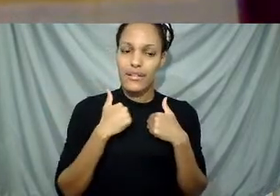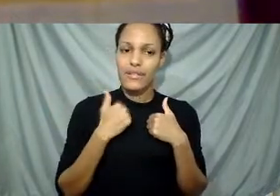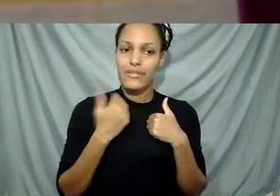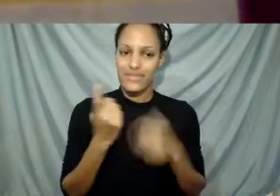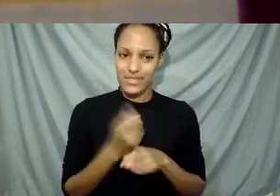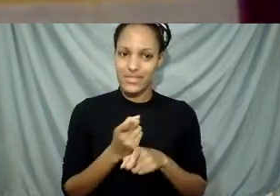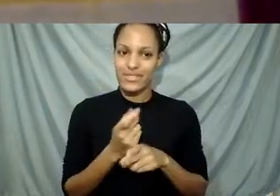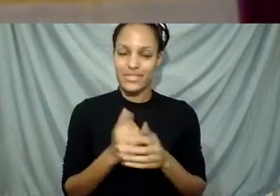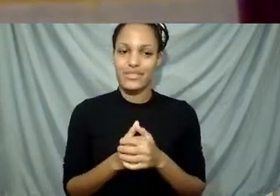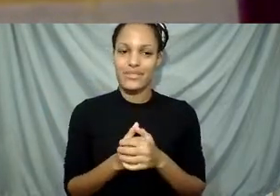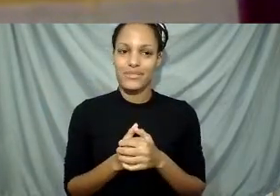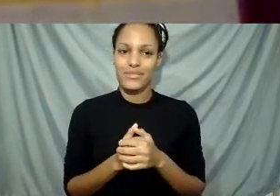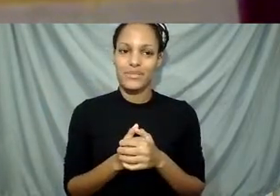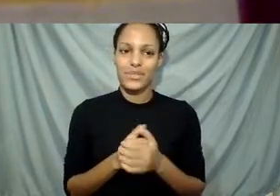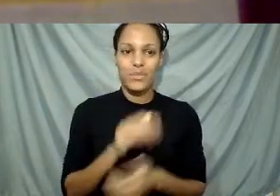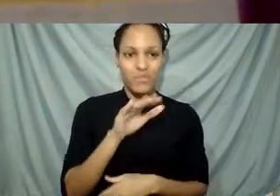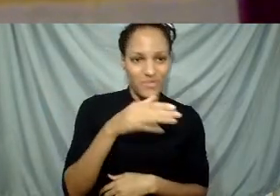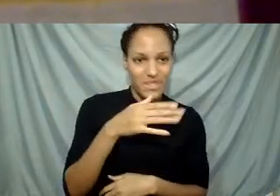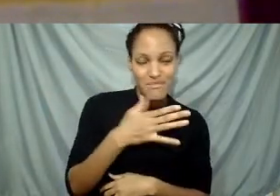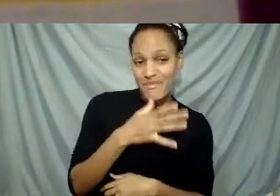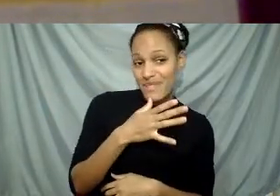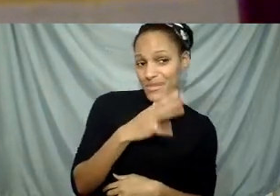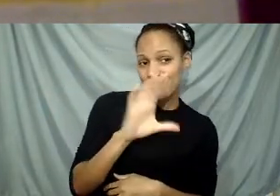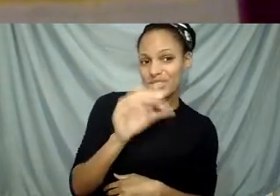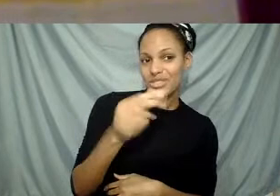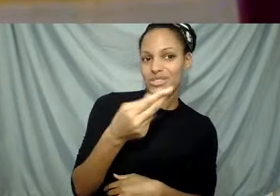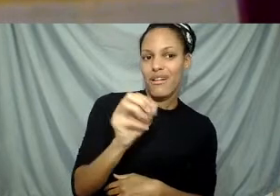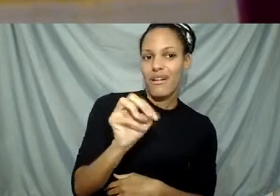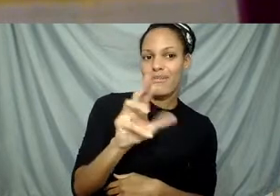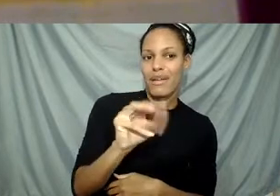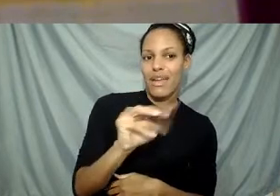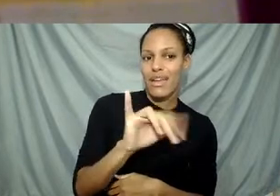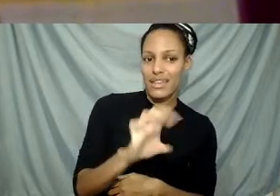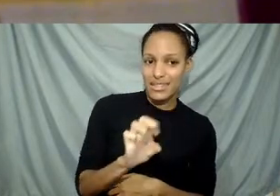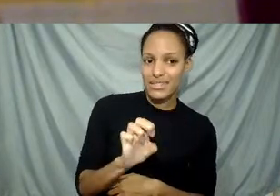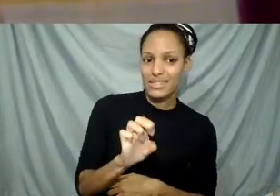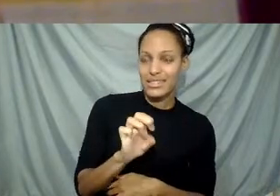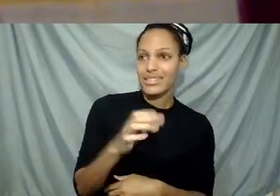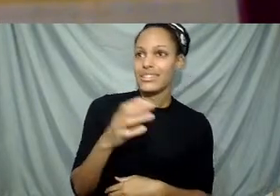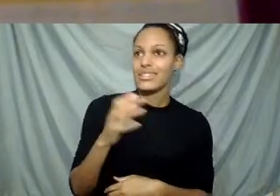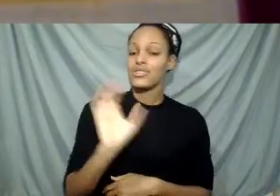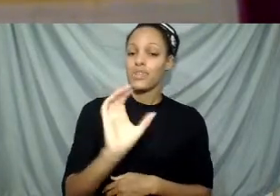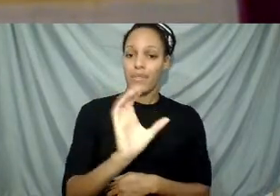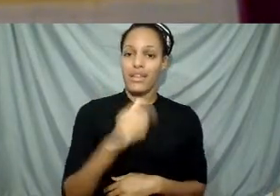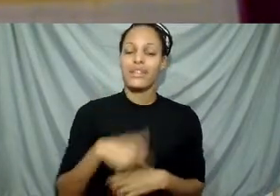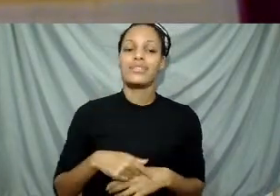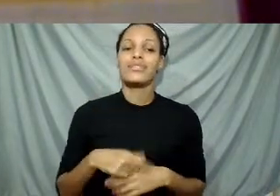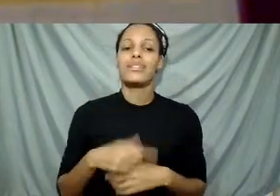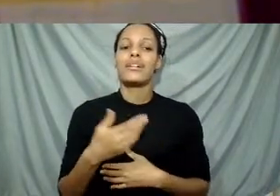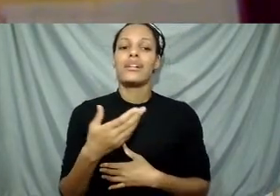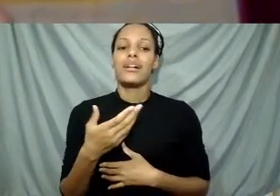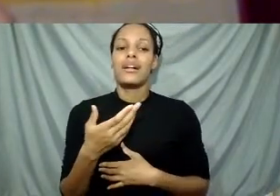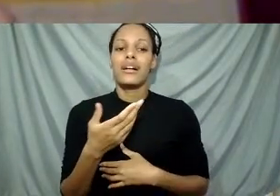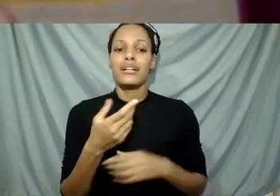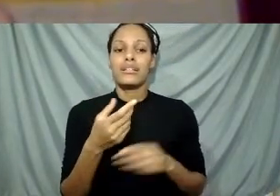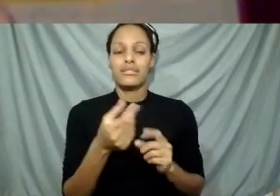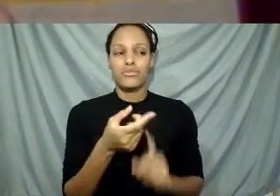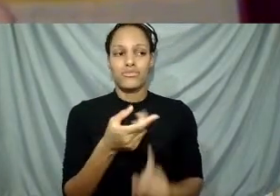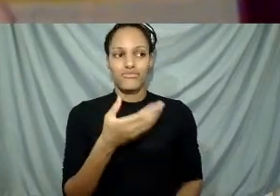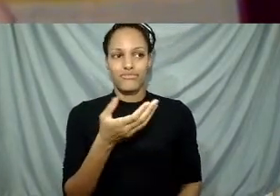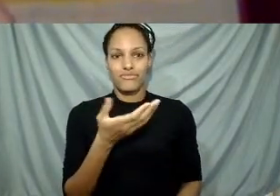Charmaine so graciously presented it at Harlem Stage. And from Harlem